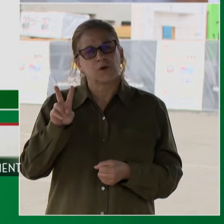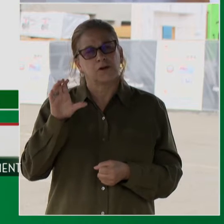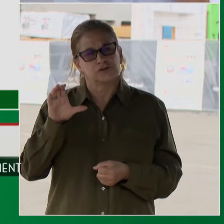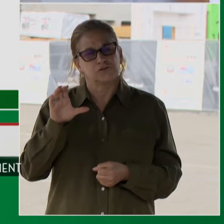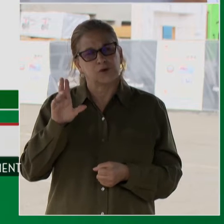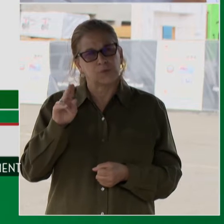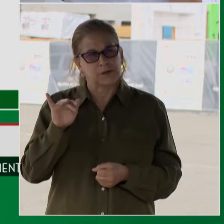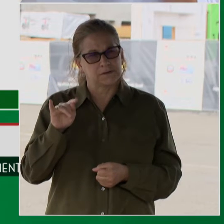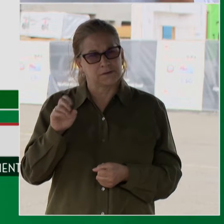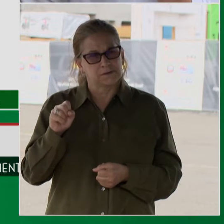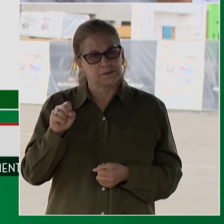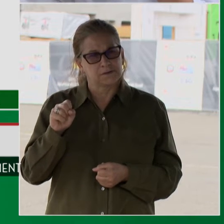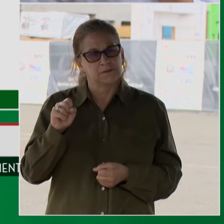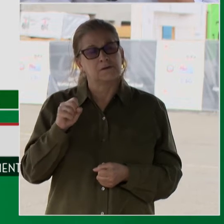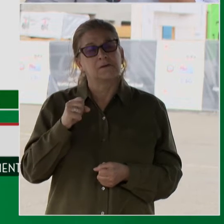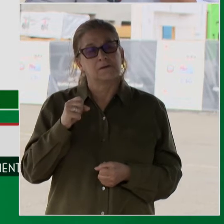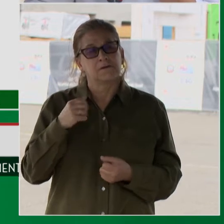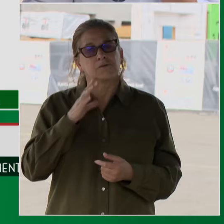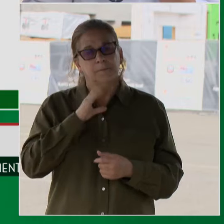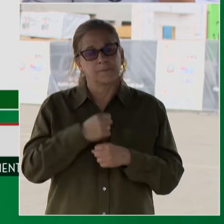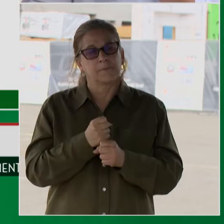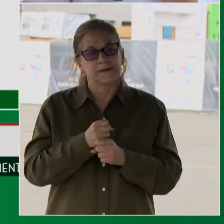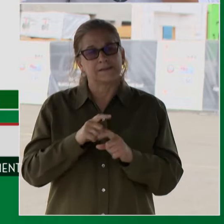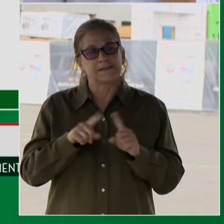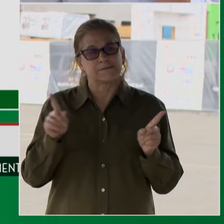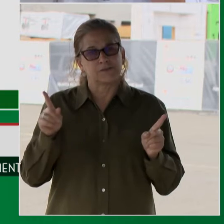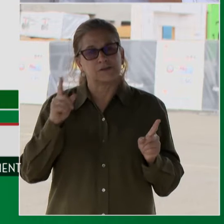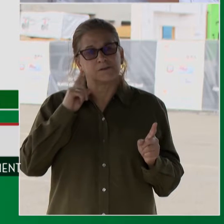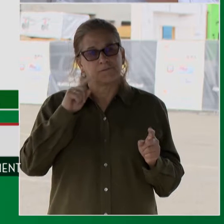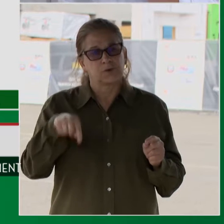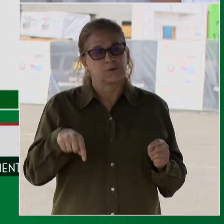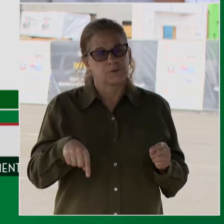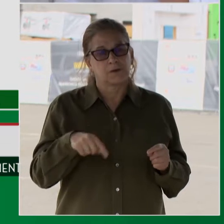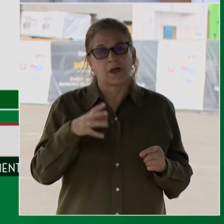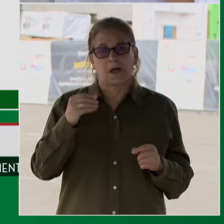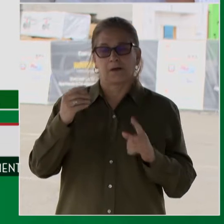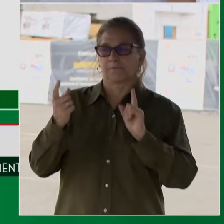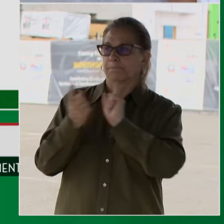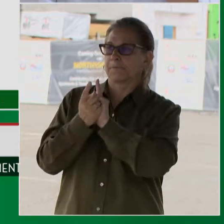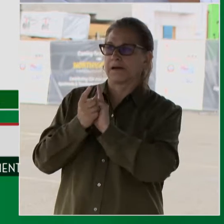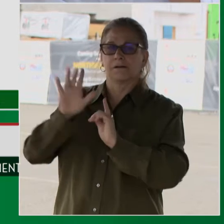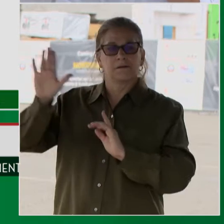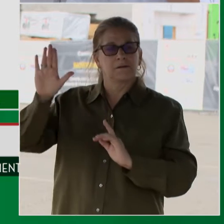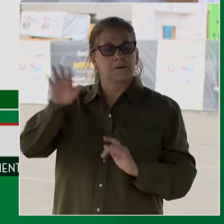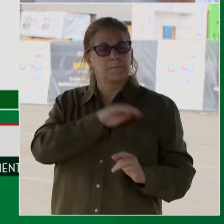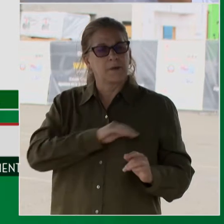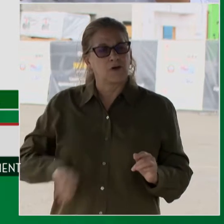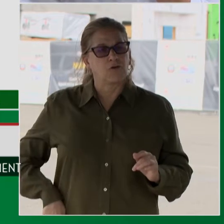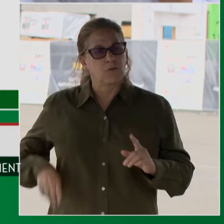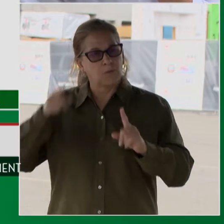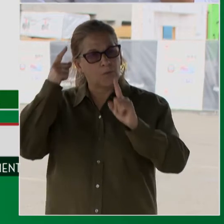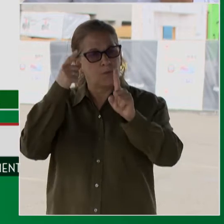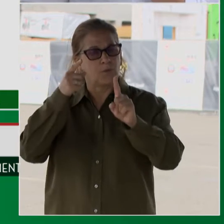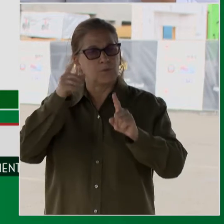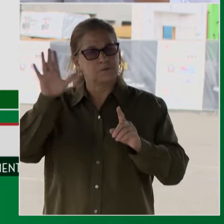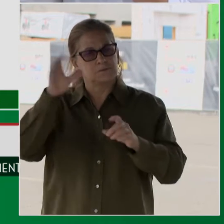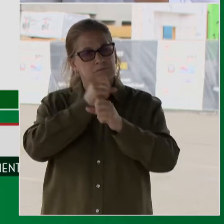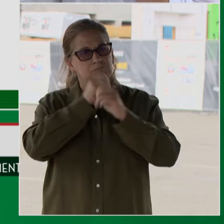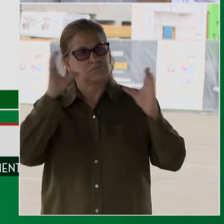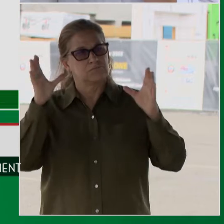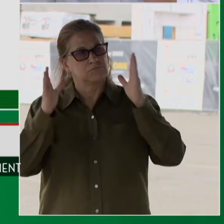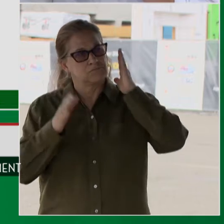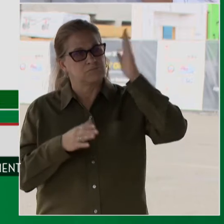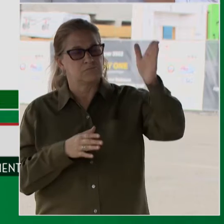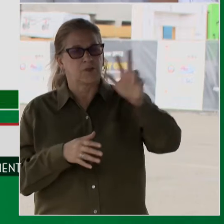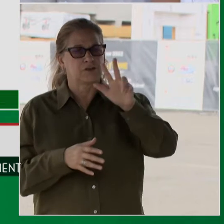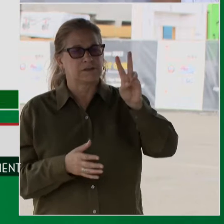and that really will make a difference towards helping to achieve the mayor's goal of 12,000 affordable units as part of the 36,000